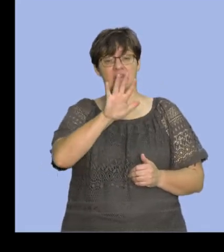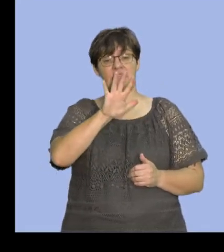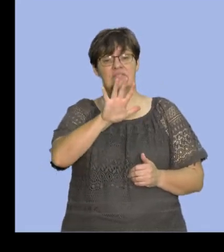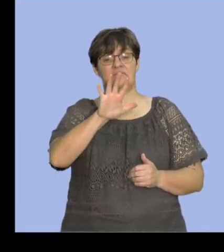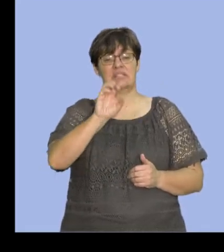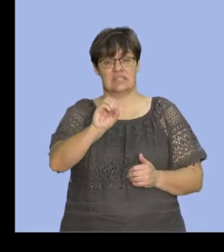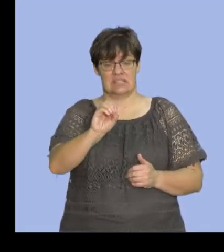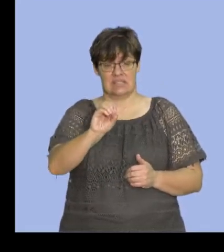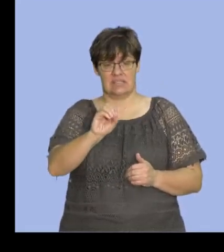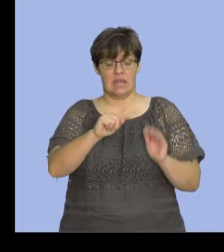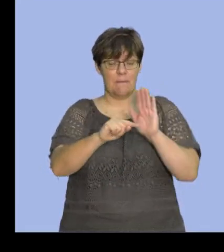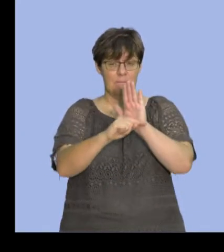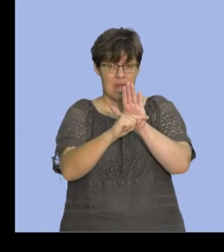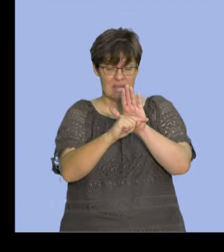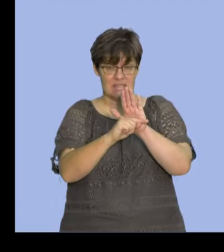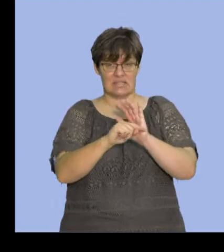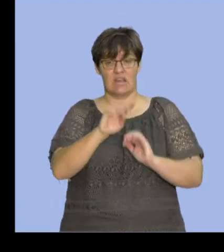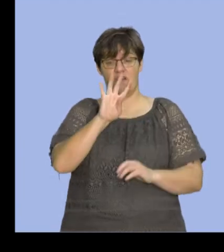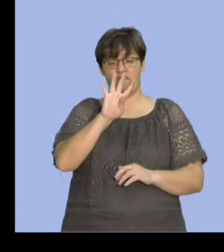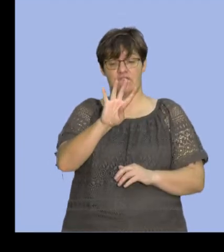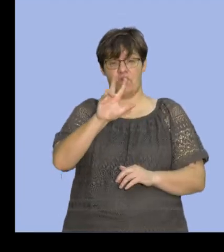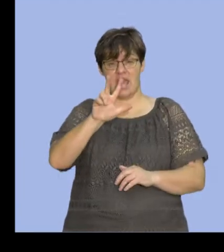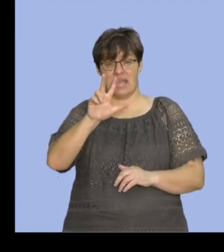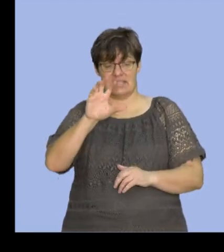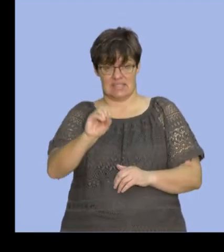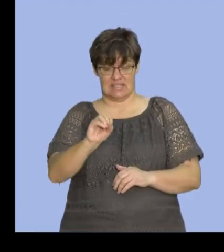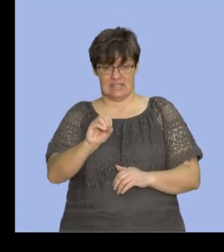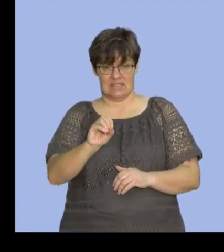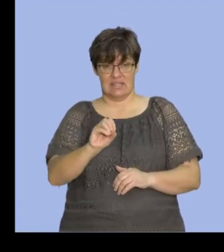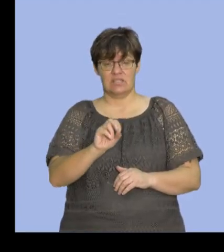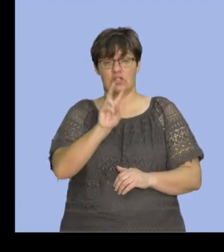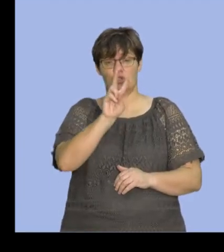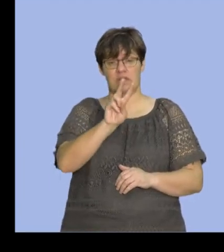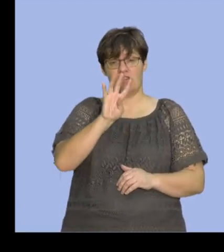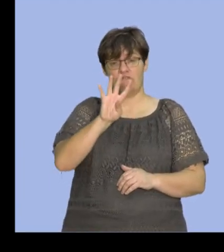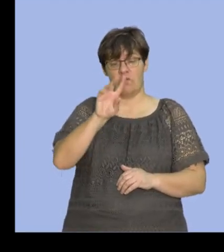24,950 minus the 480 was your